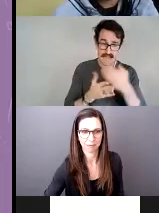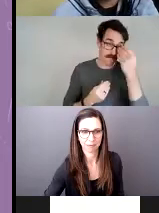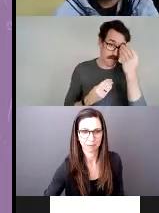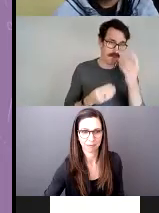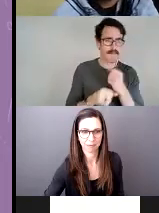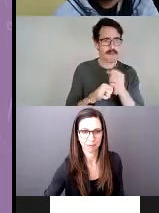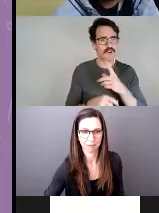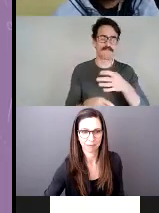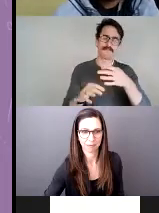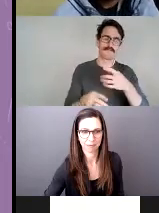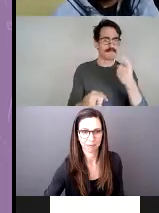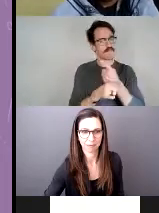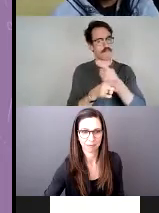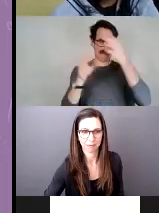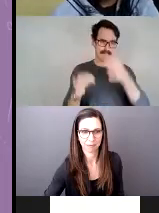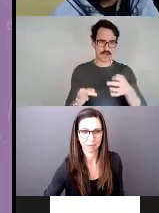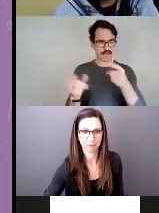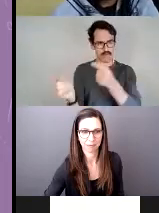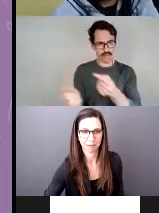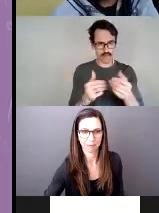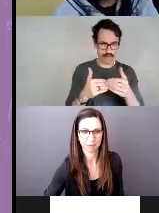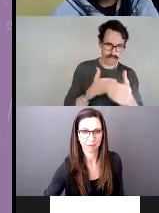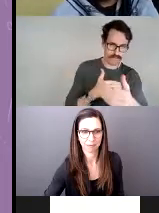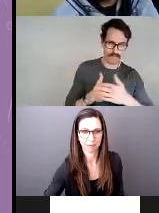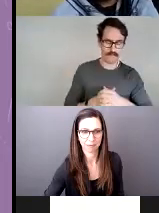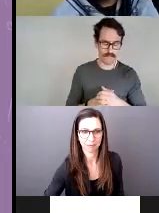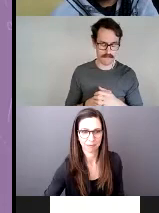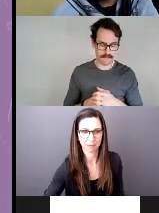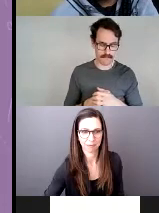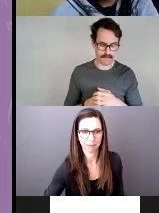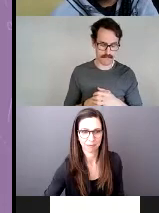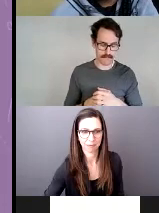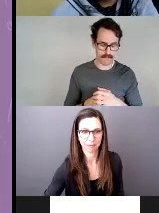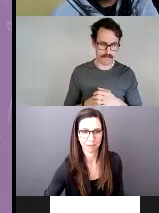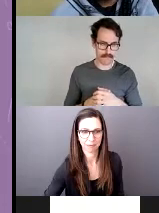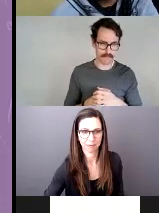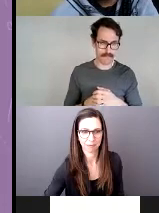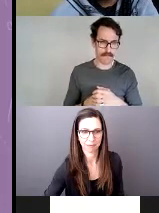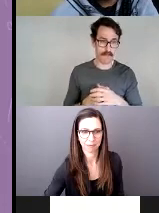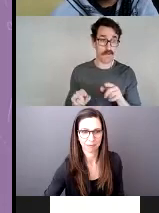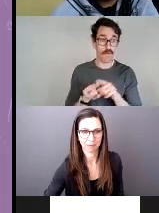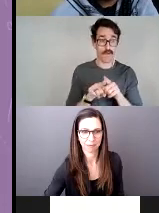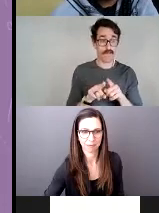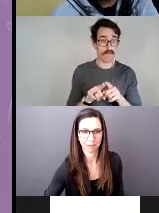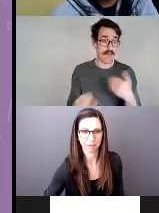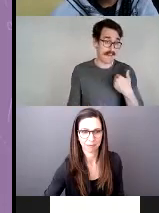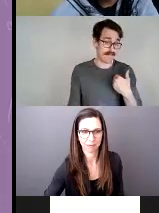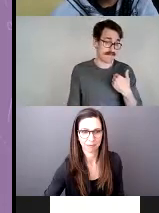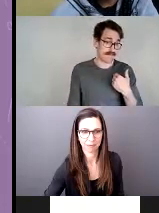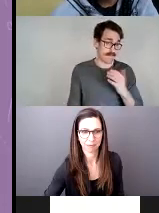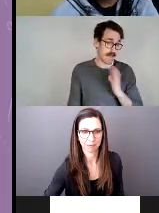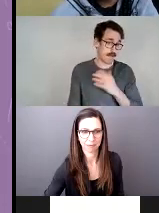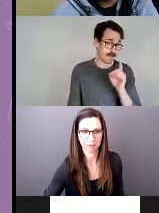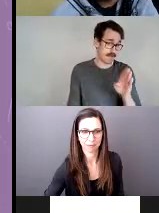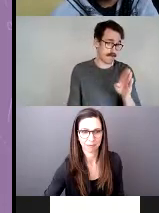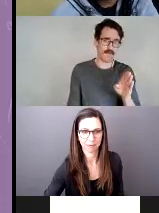appropriate referrals. And we're also updating our database. So we're trying to figure out which agency is